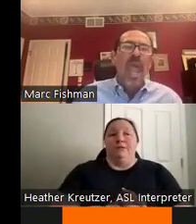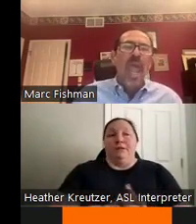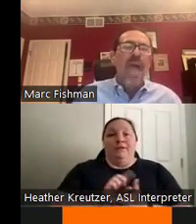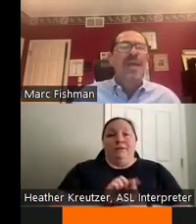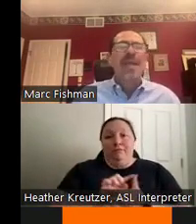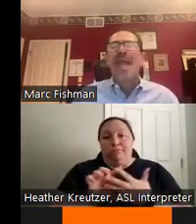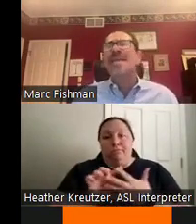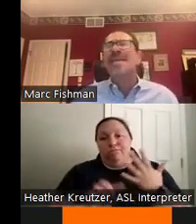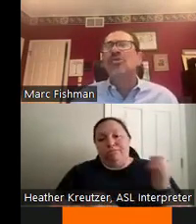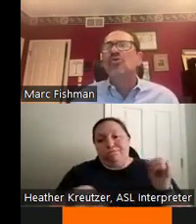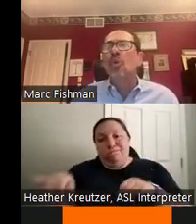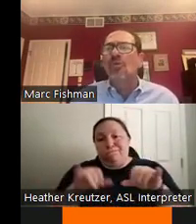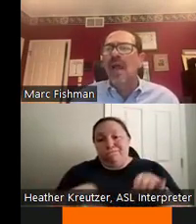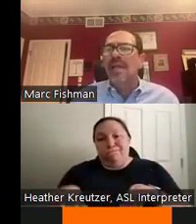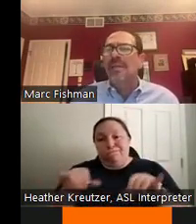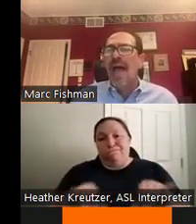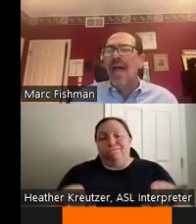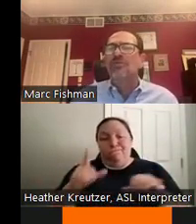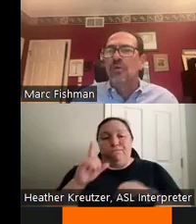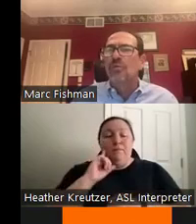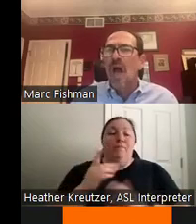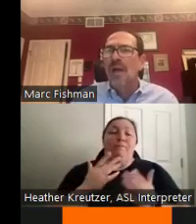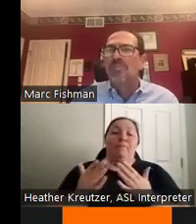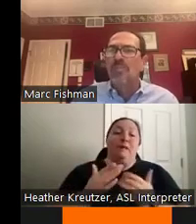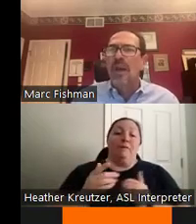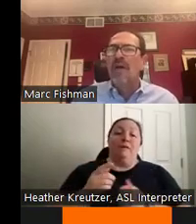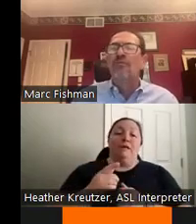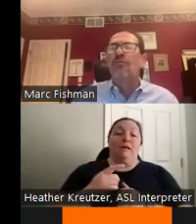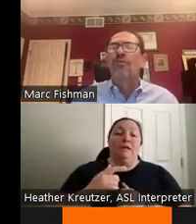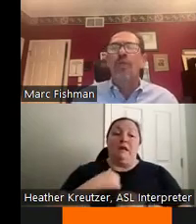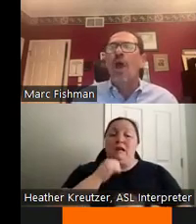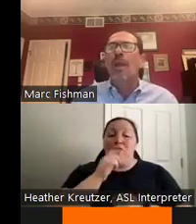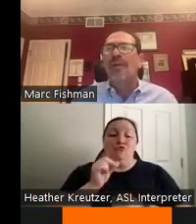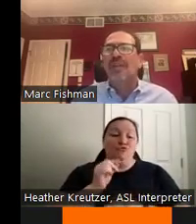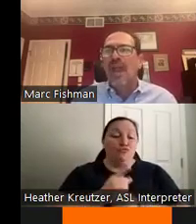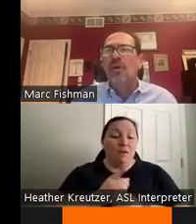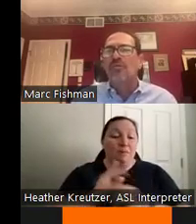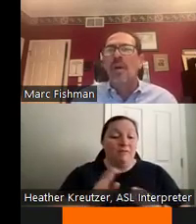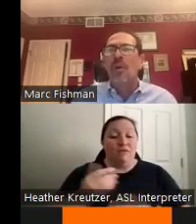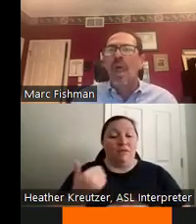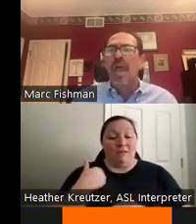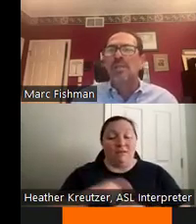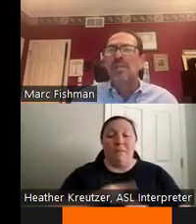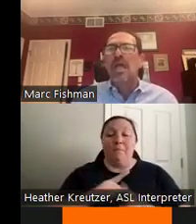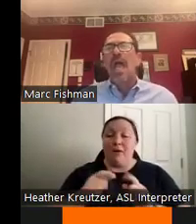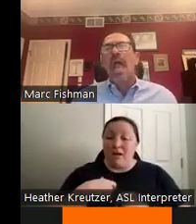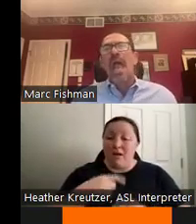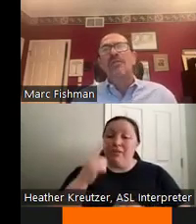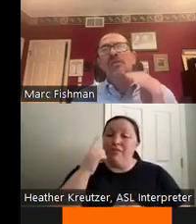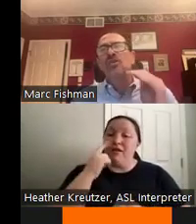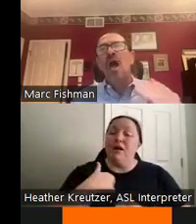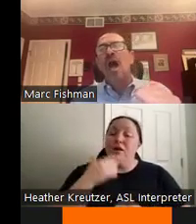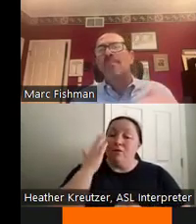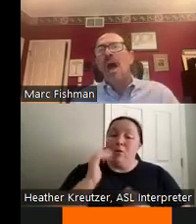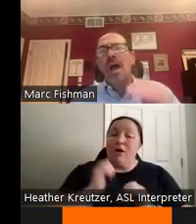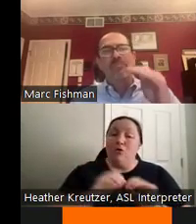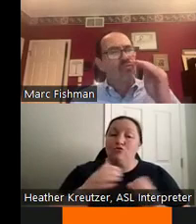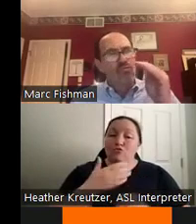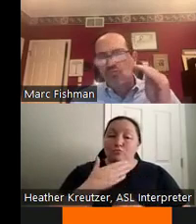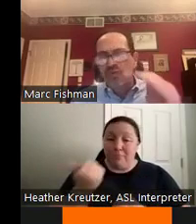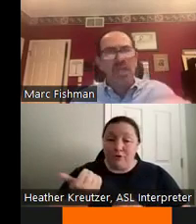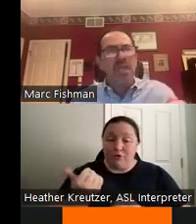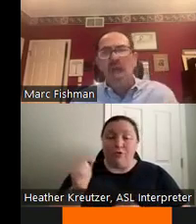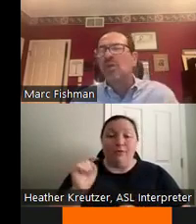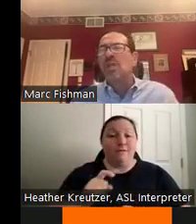troubles. And maybe I didn't do it right the last few times, but I've thought about the error of my ways. And this time